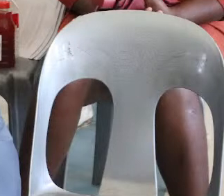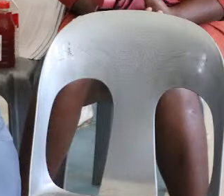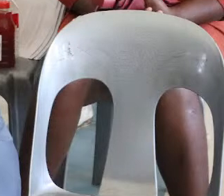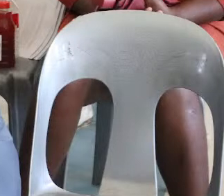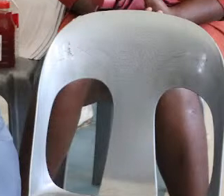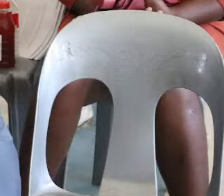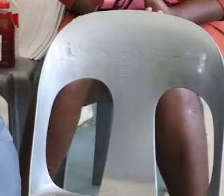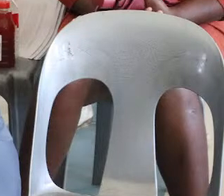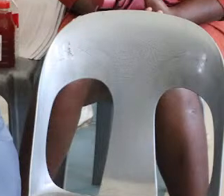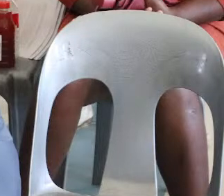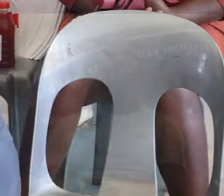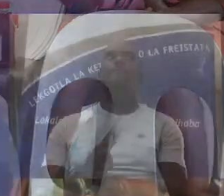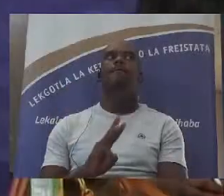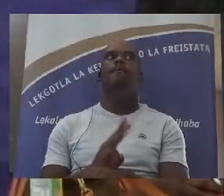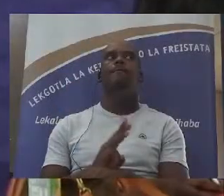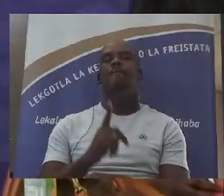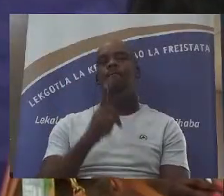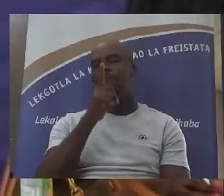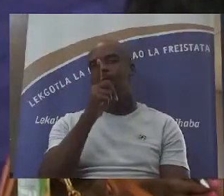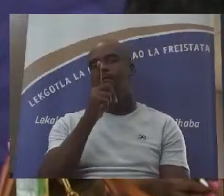Bua he mme.